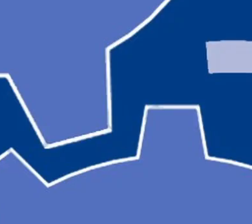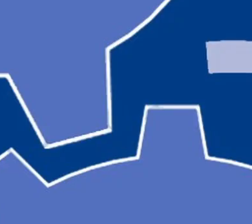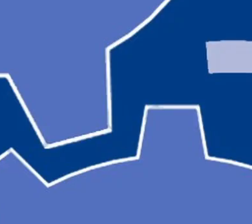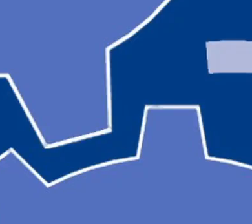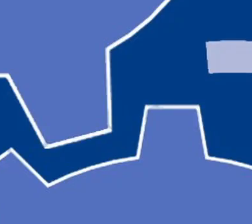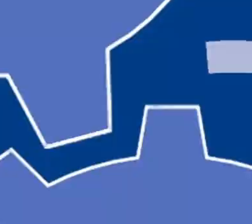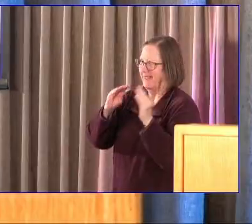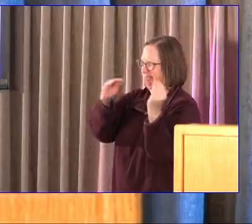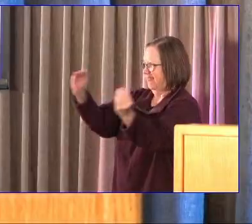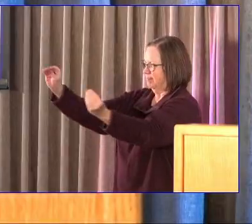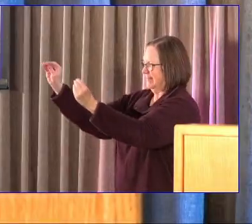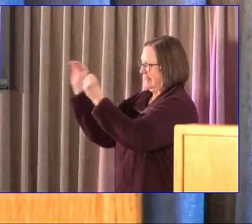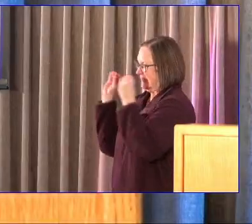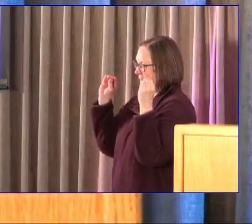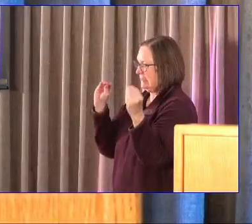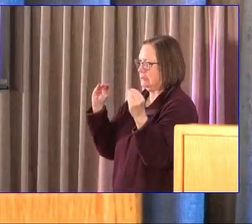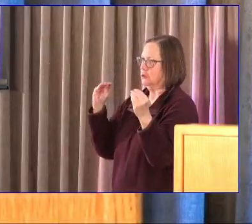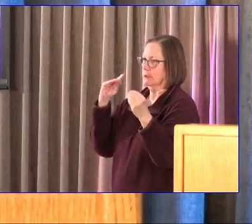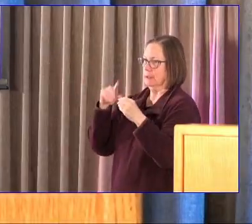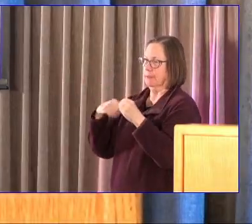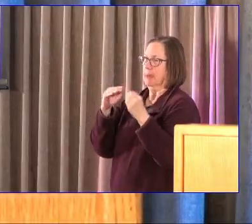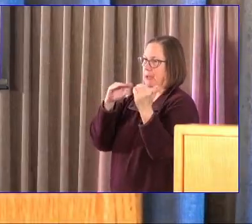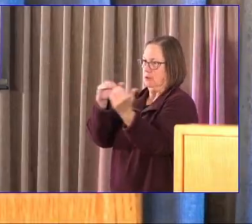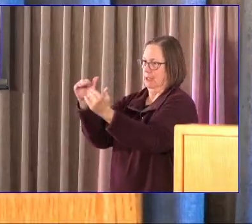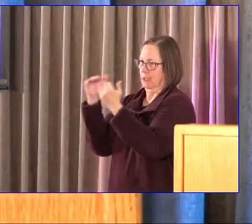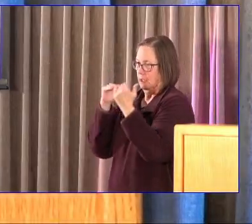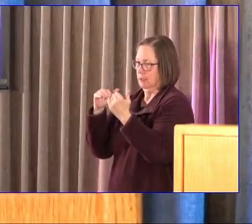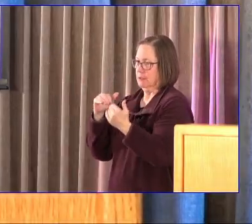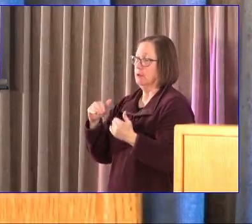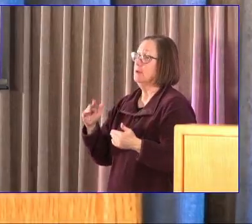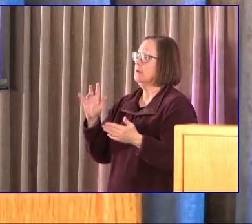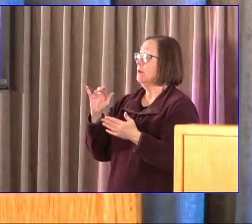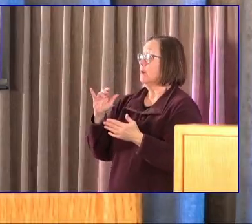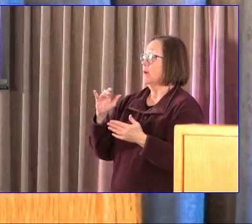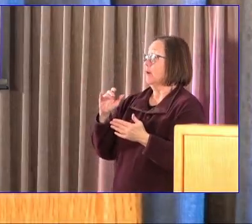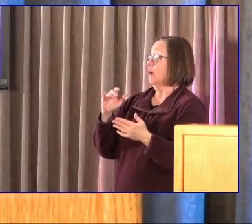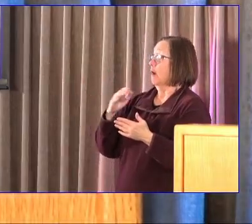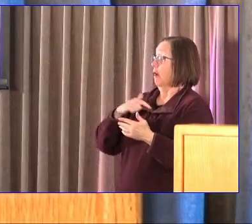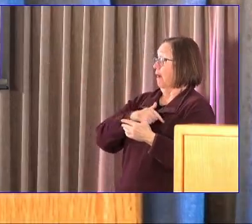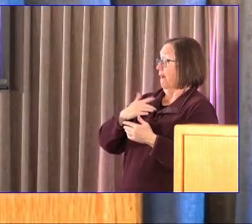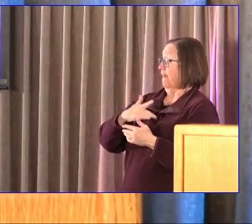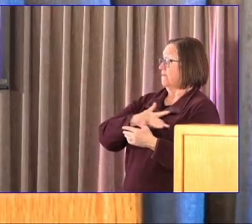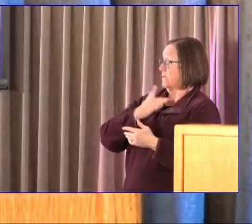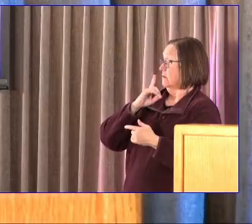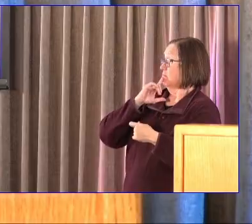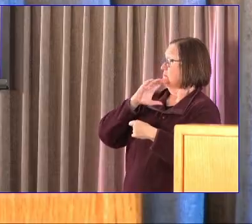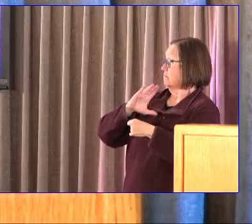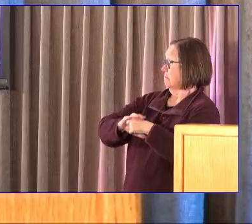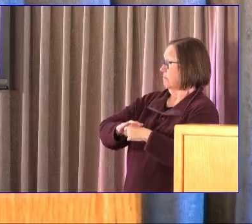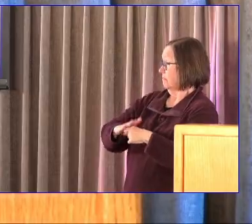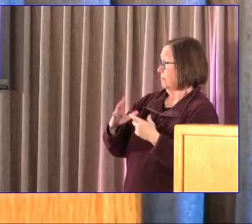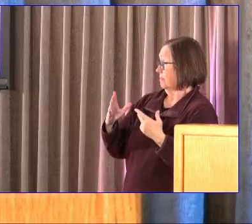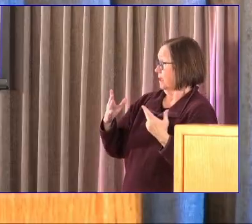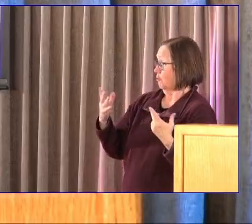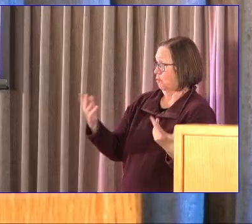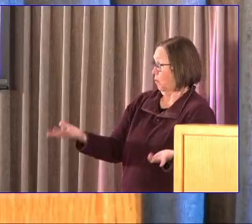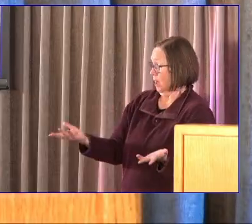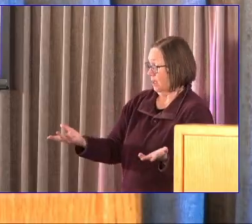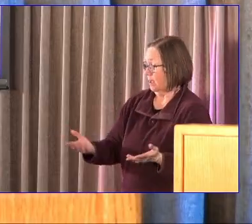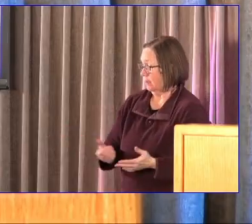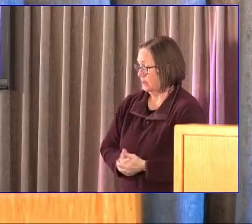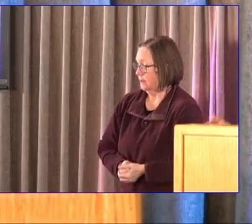to do this job for you all as well as I possibly can. One of the ways that I can do that is